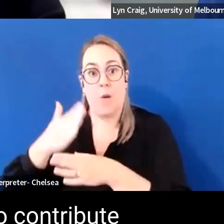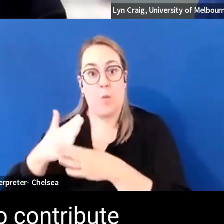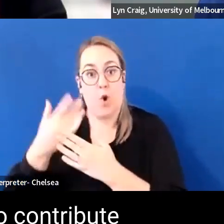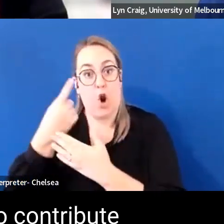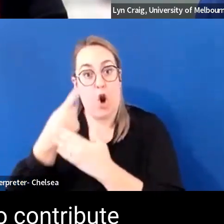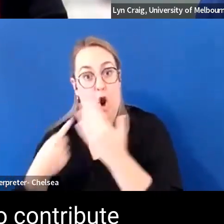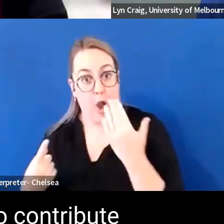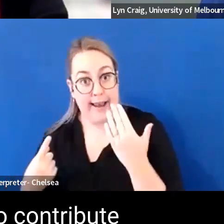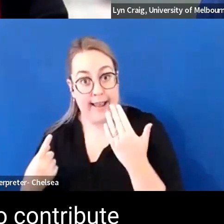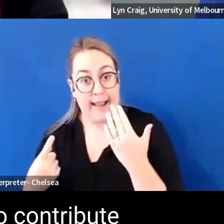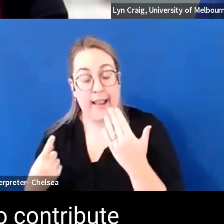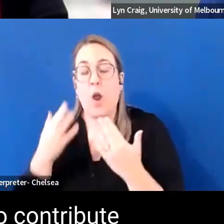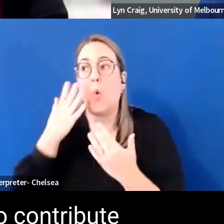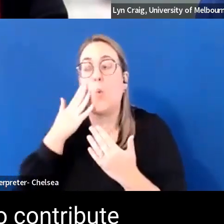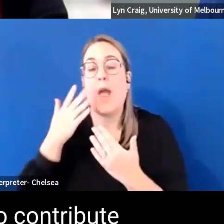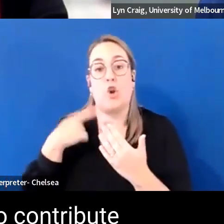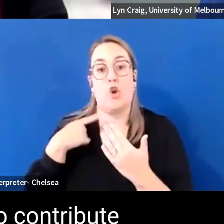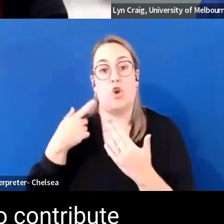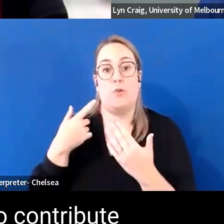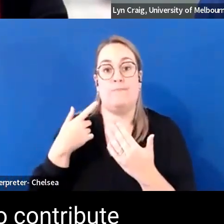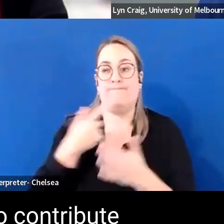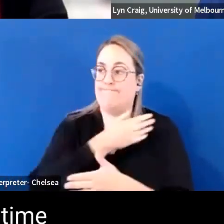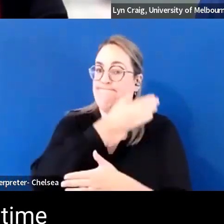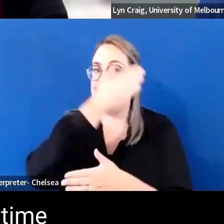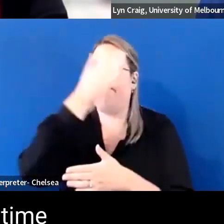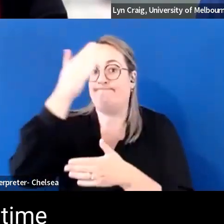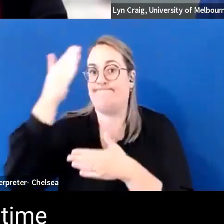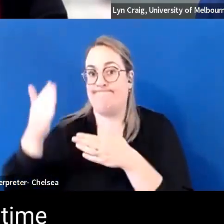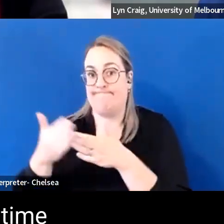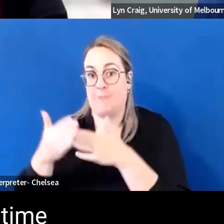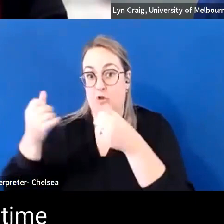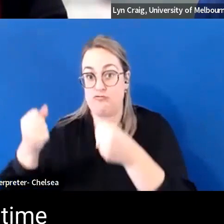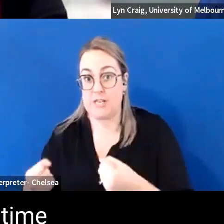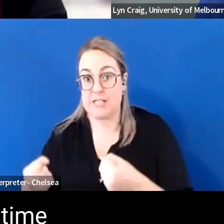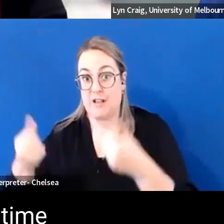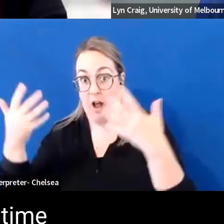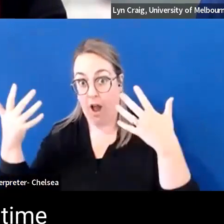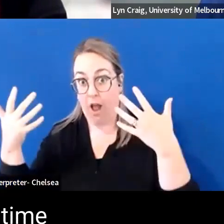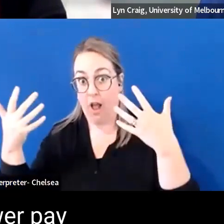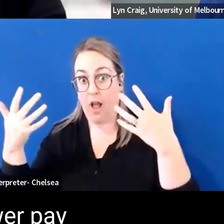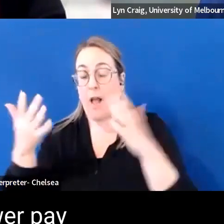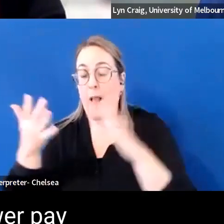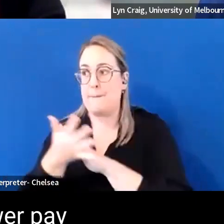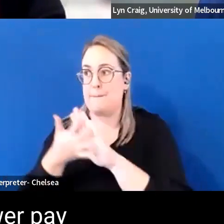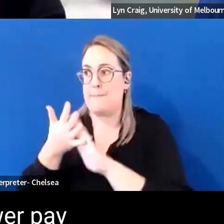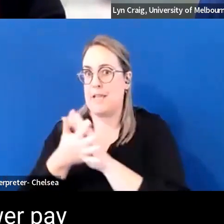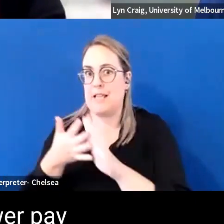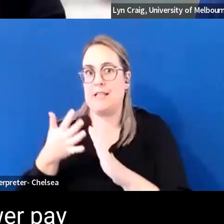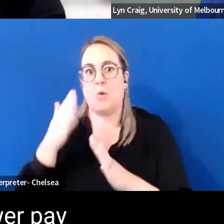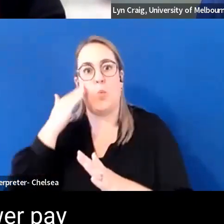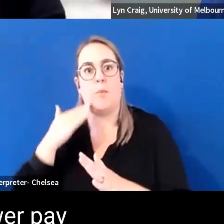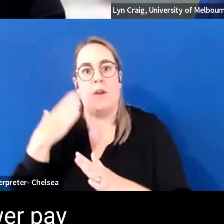system that requires you to contribute over your working lifetime, having less time in the labour market as well as lower pay